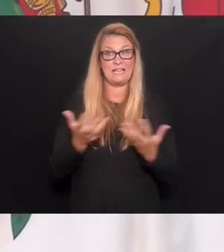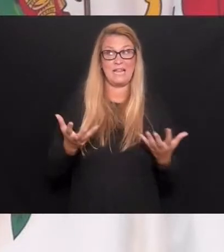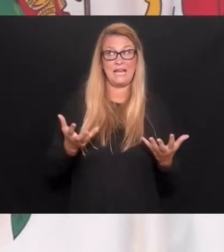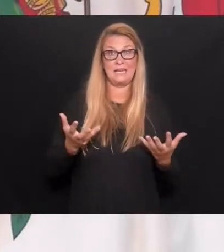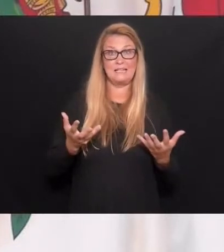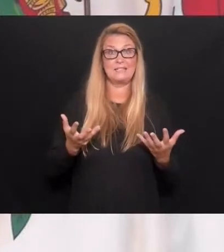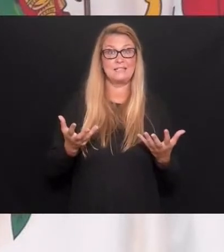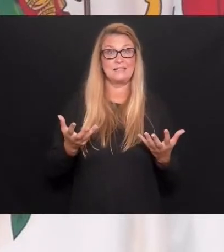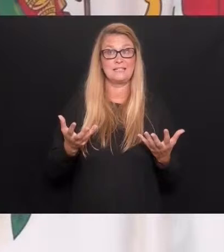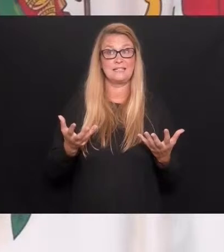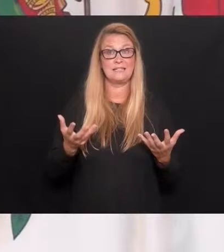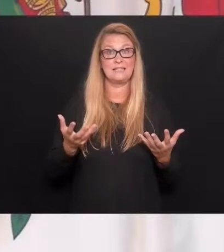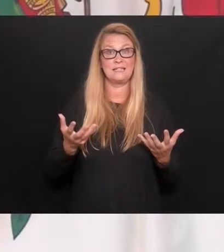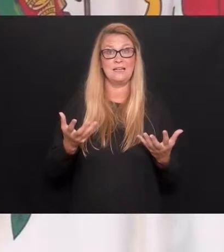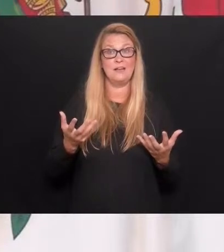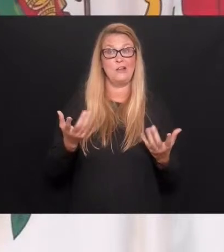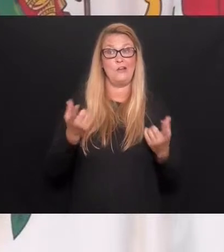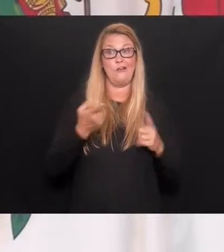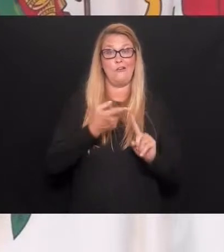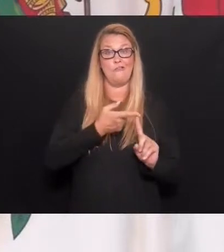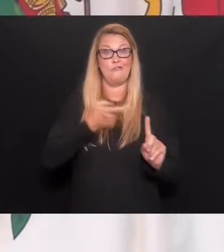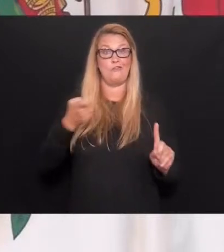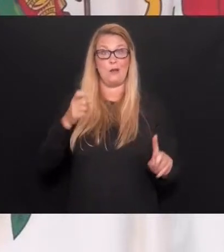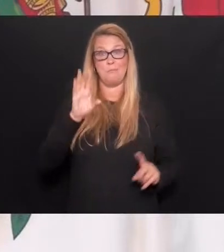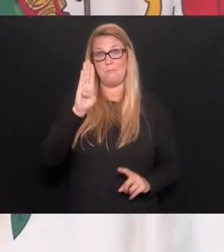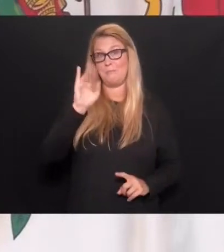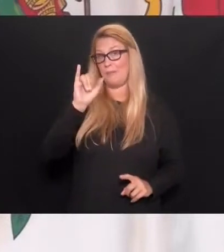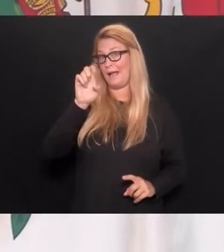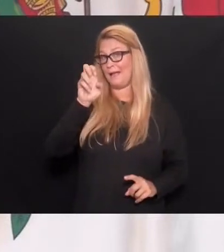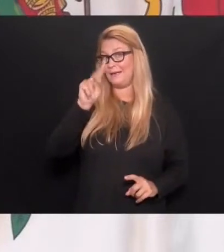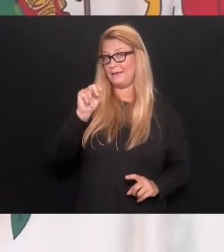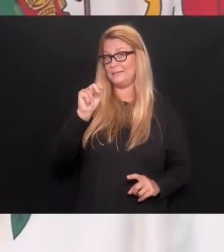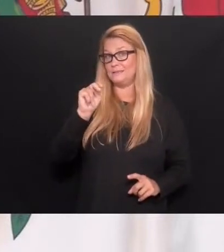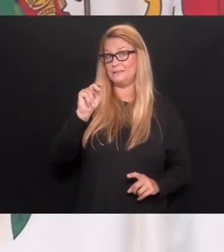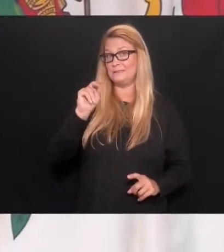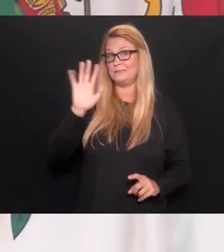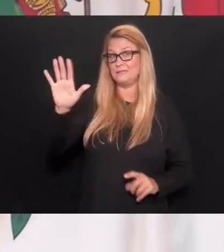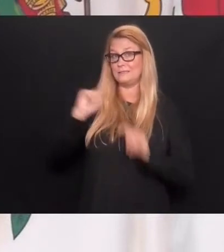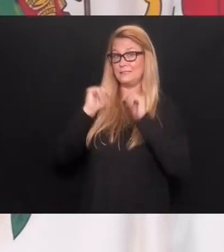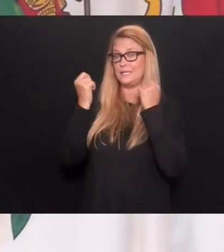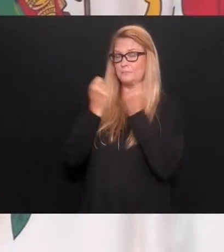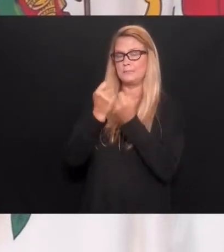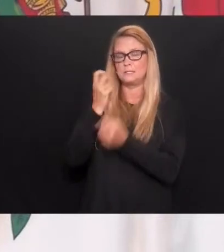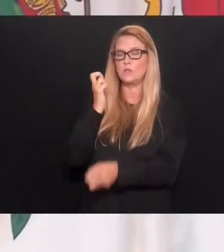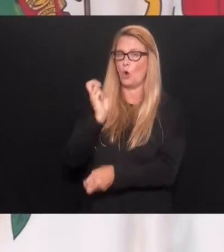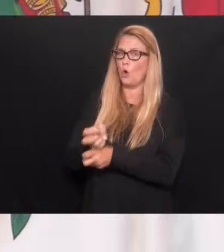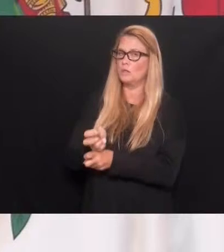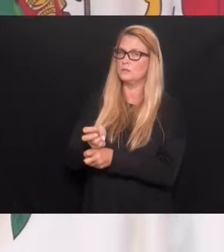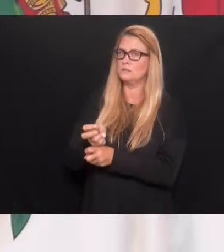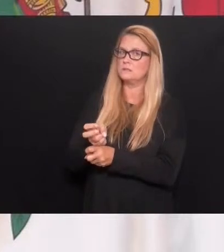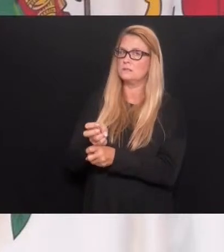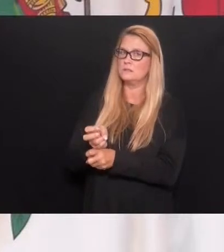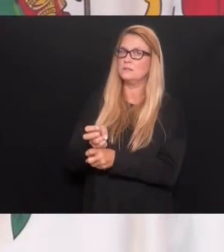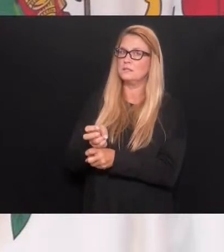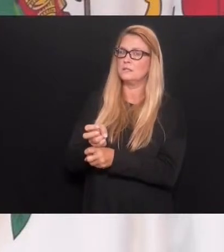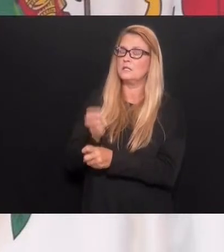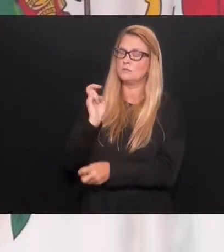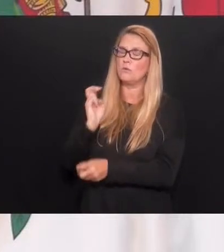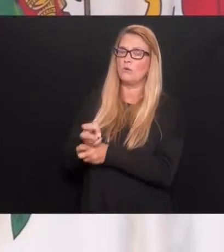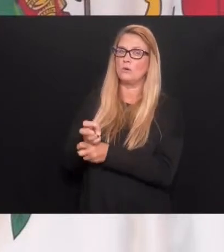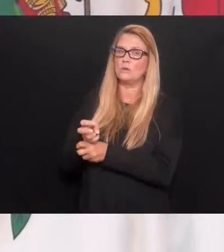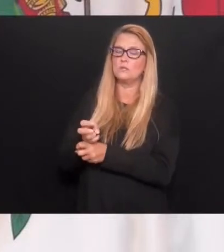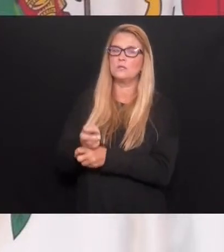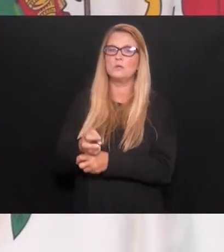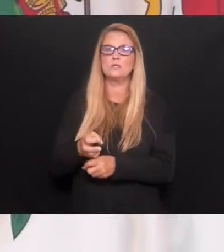the Biden administration is really, really difficult. And we're